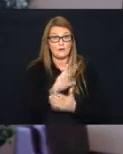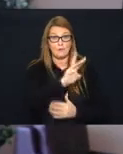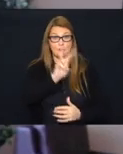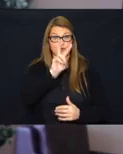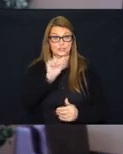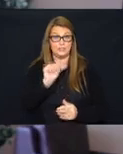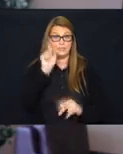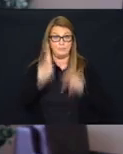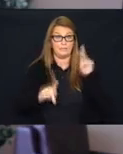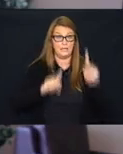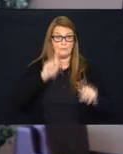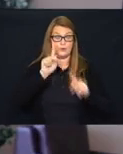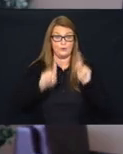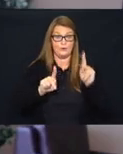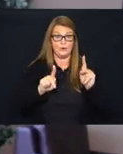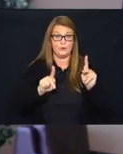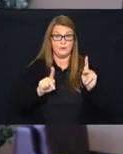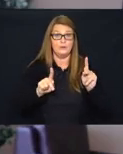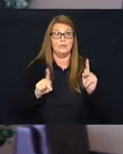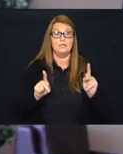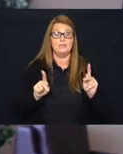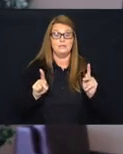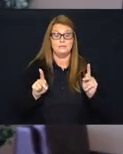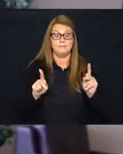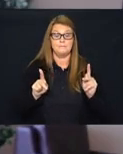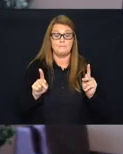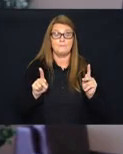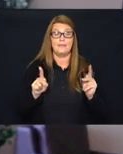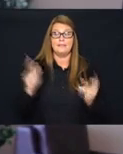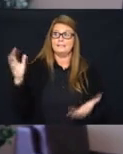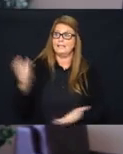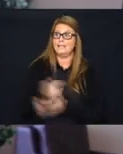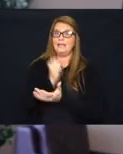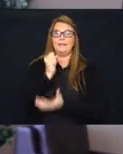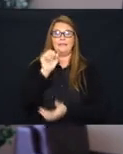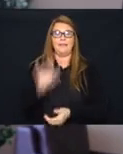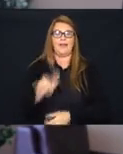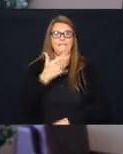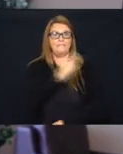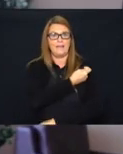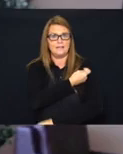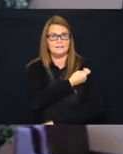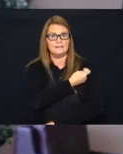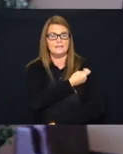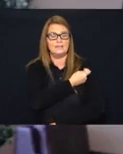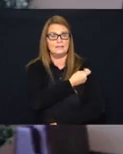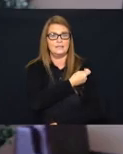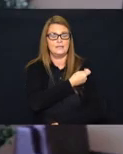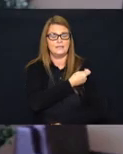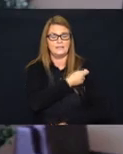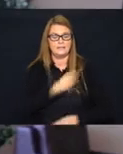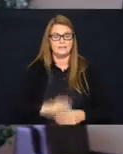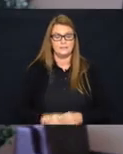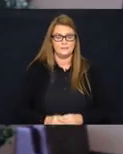be able to receive the vaccines as we